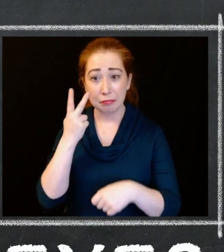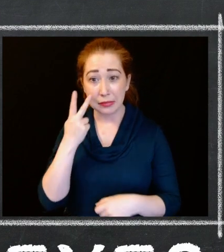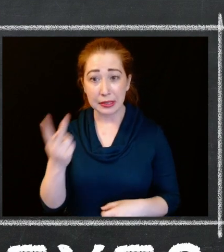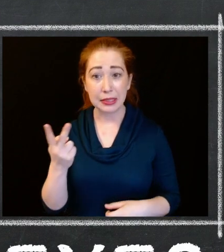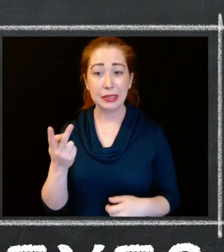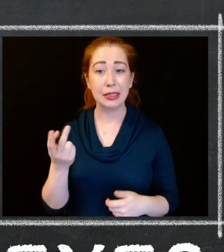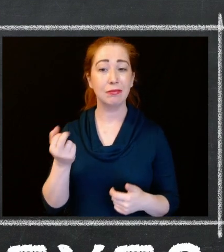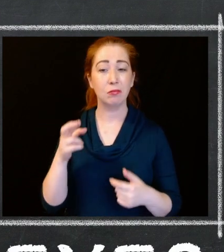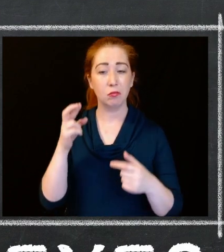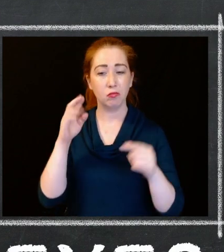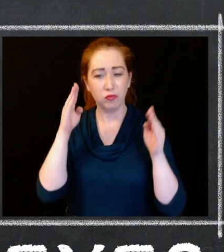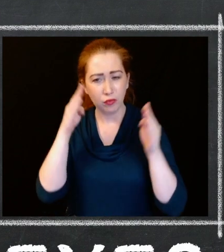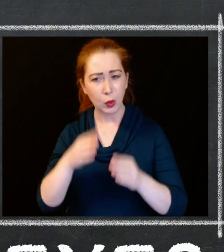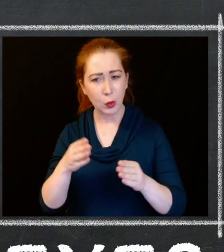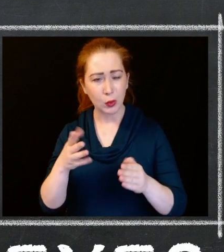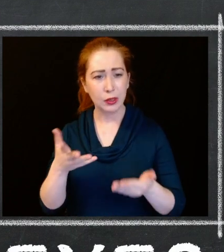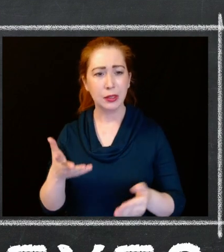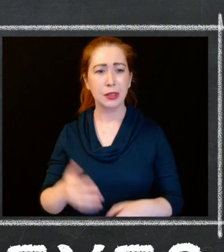eyes.